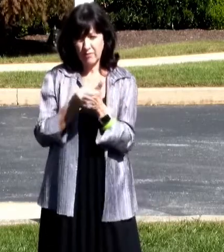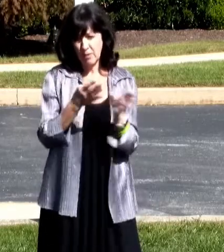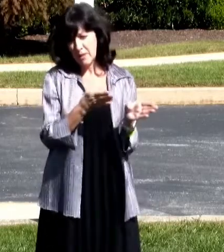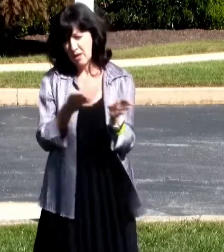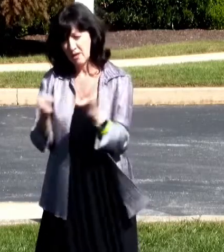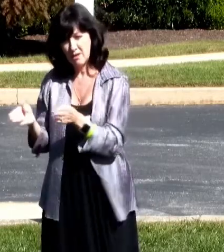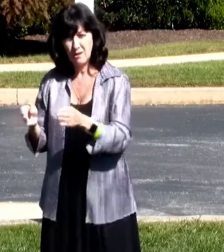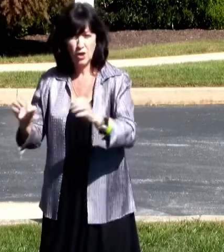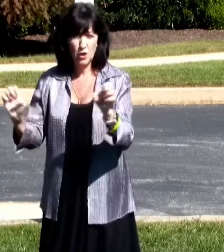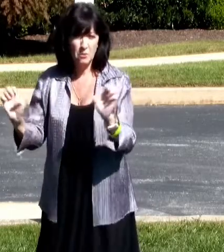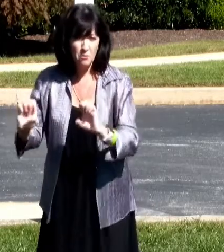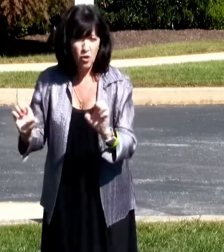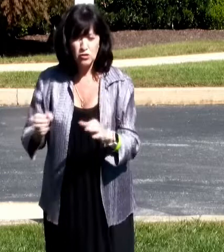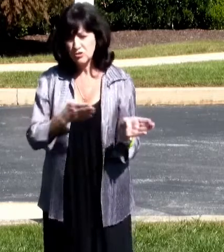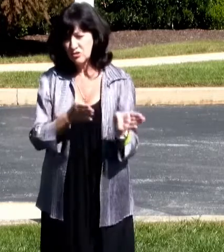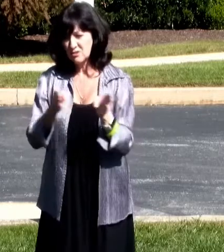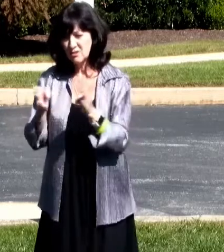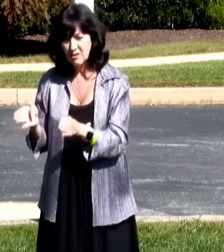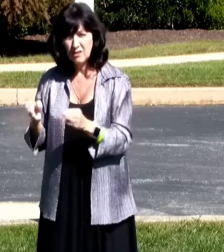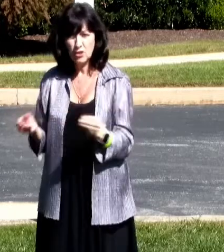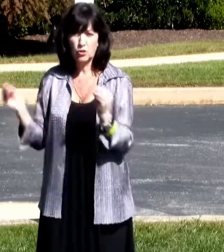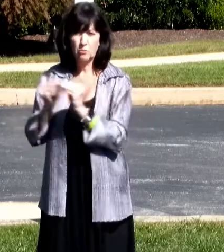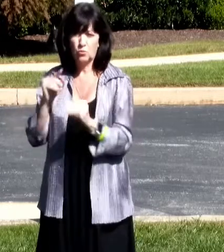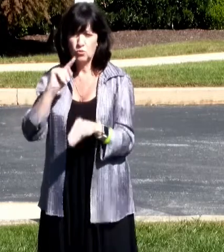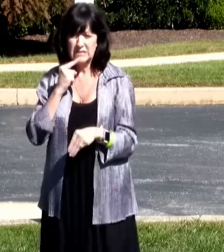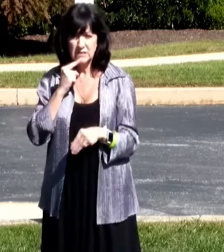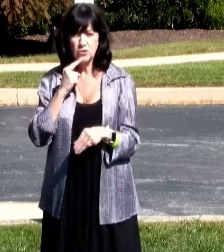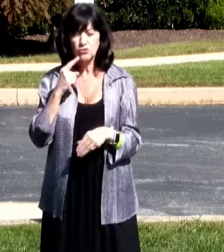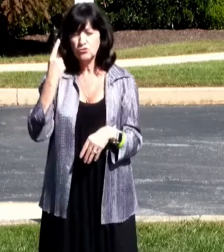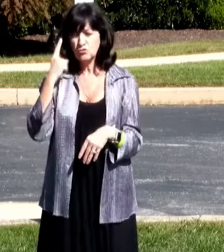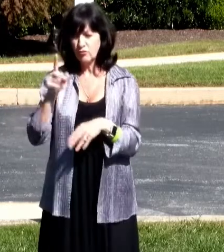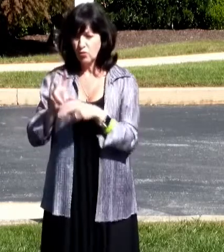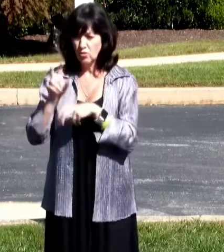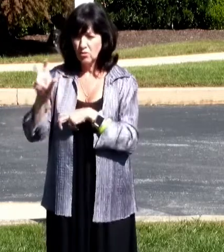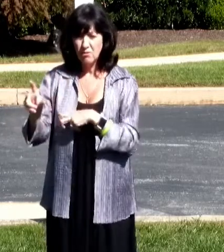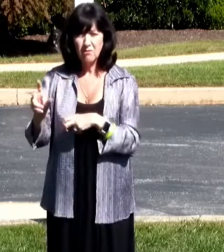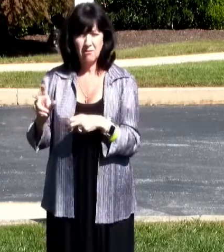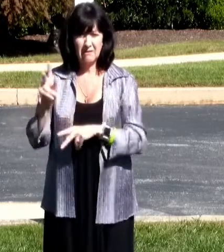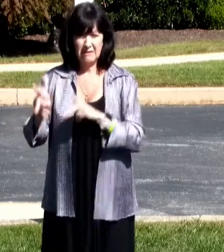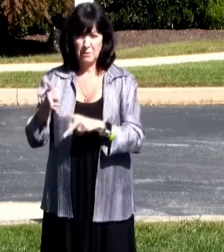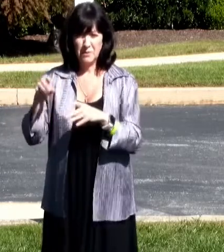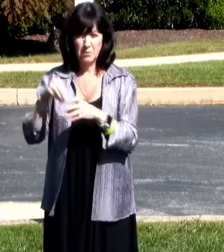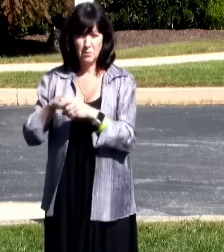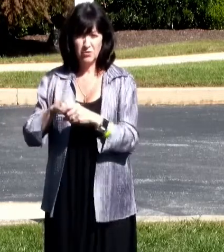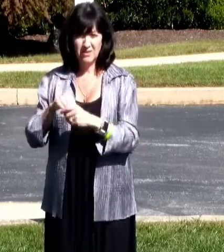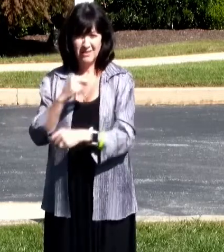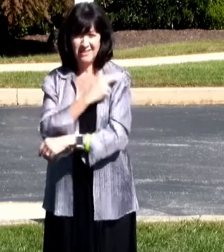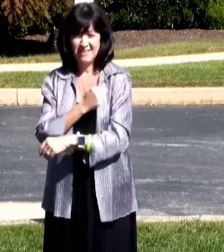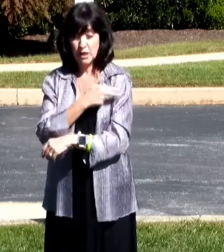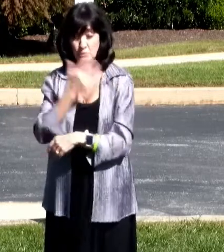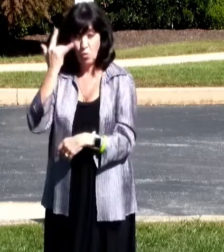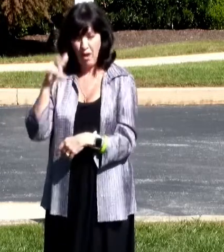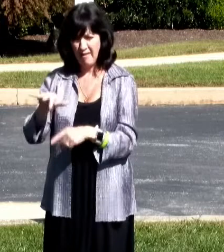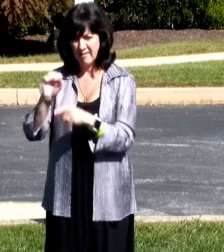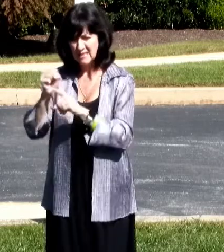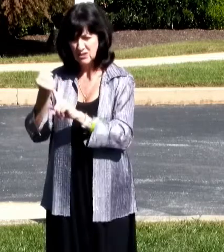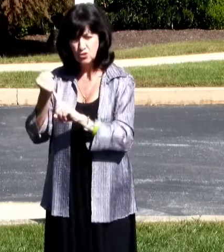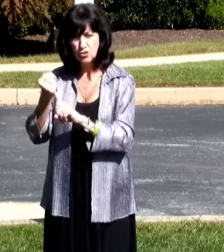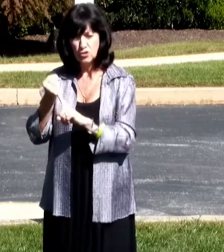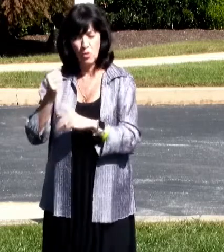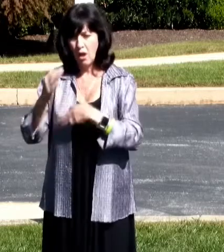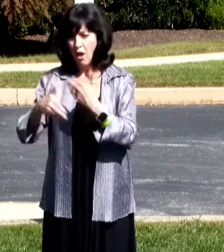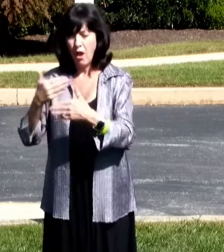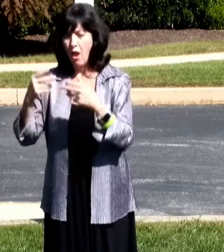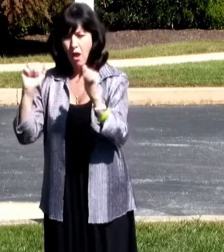of our investment was going on that back end in the hospital settings. Once situations had grown beyond something that primary